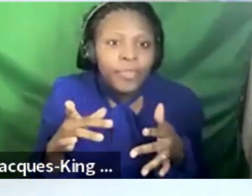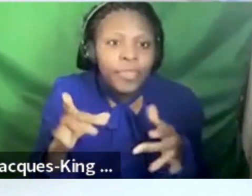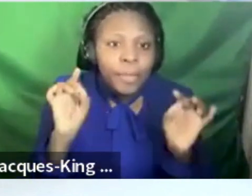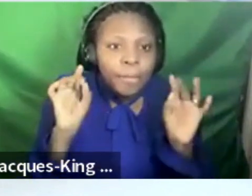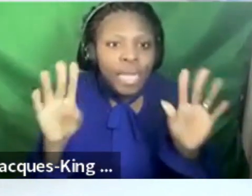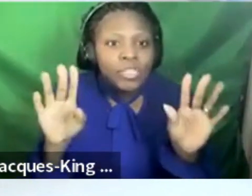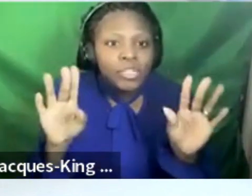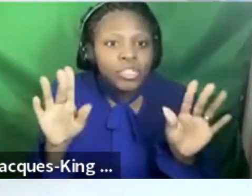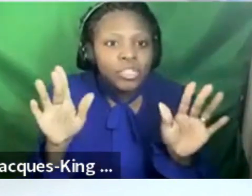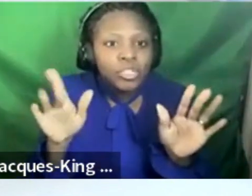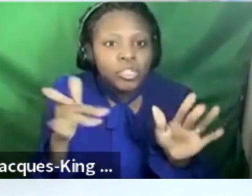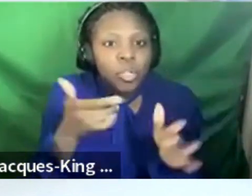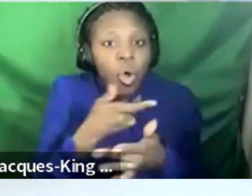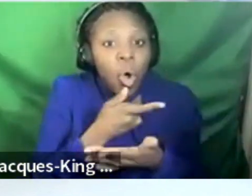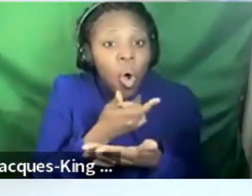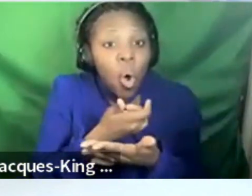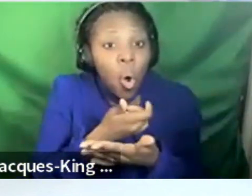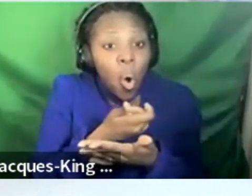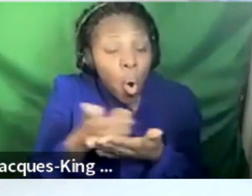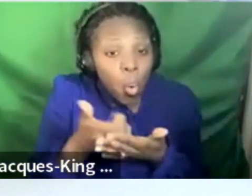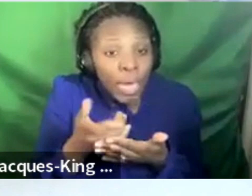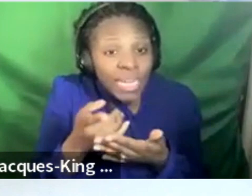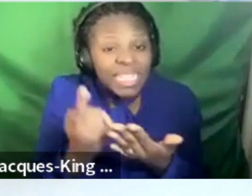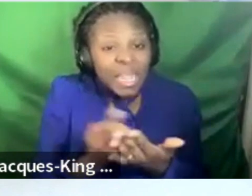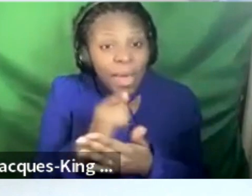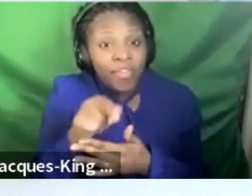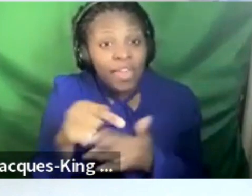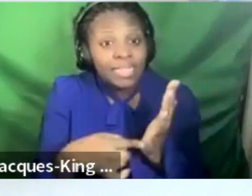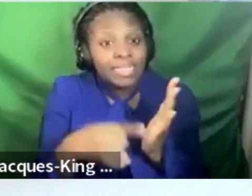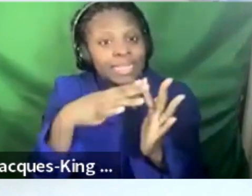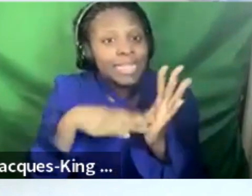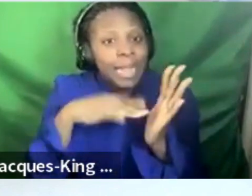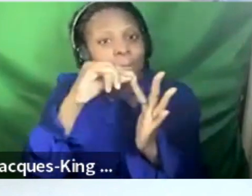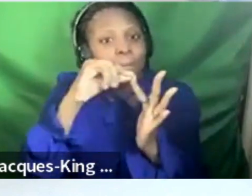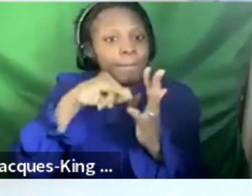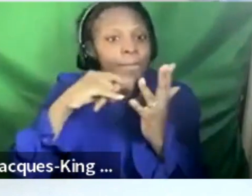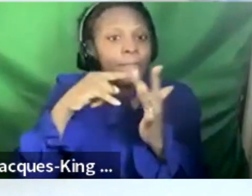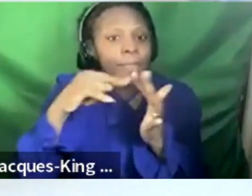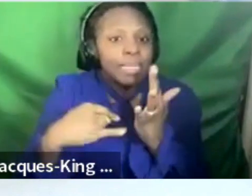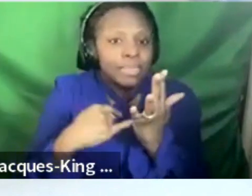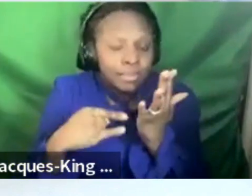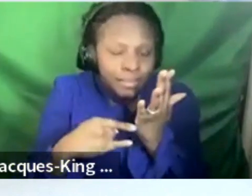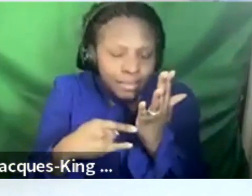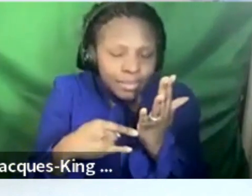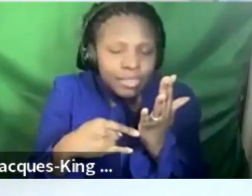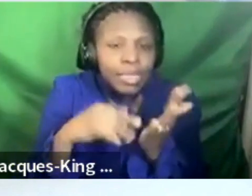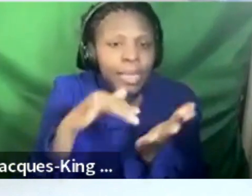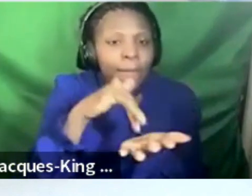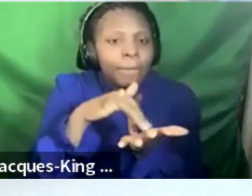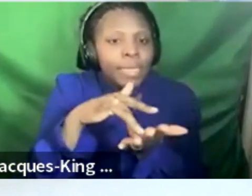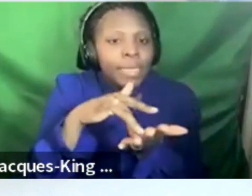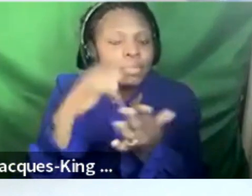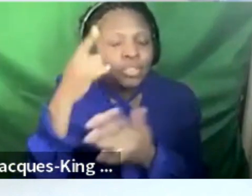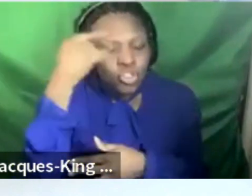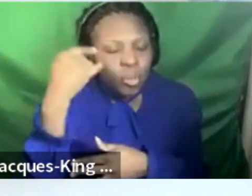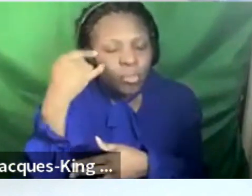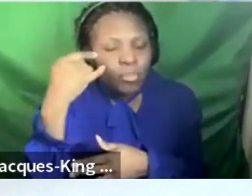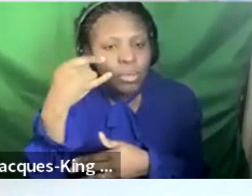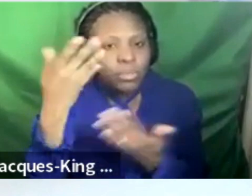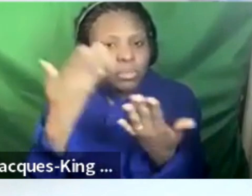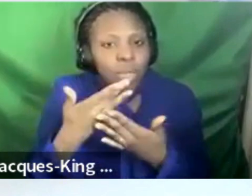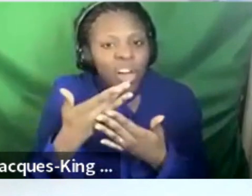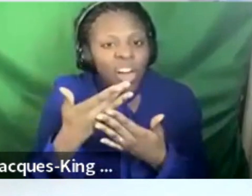boundaries. And the magic is almost always about that. In The Tempest, in Midsummer Night's Dream,